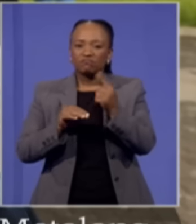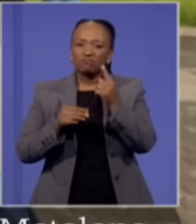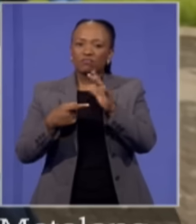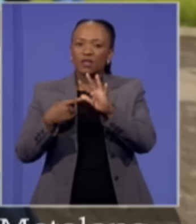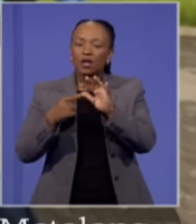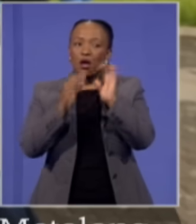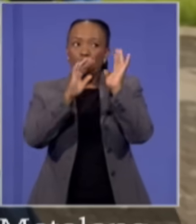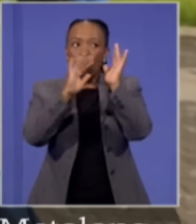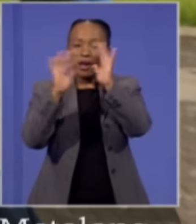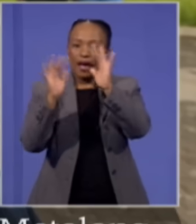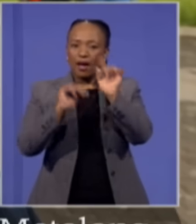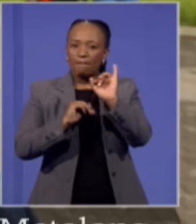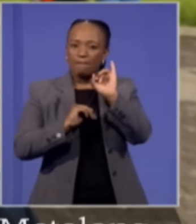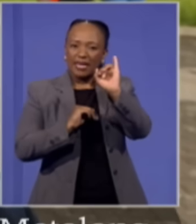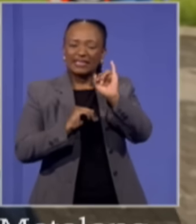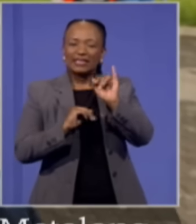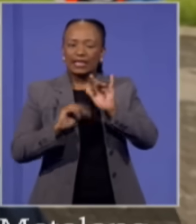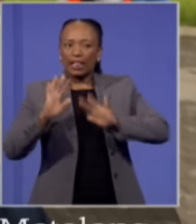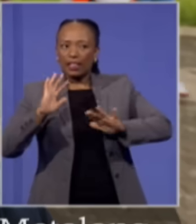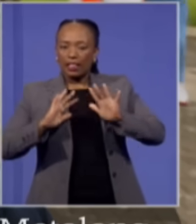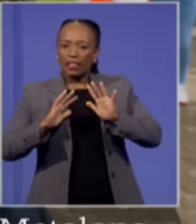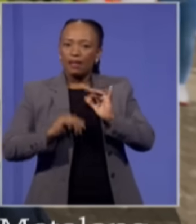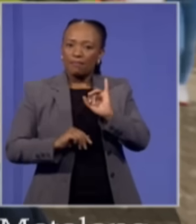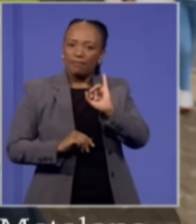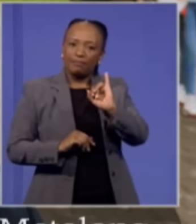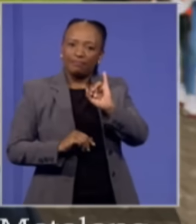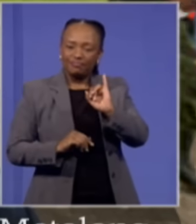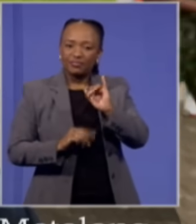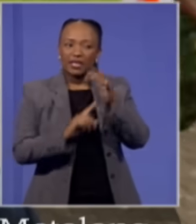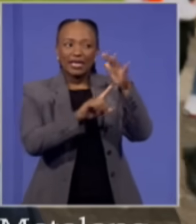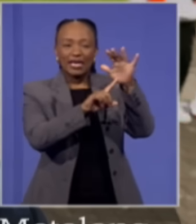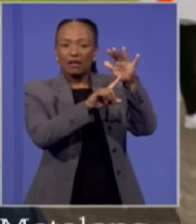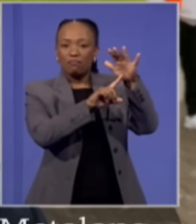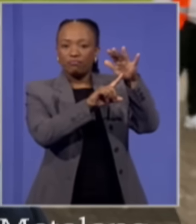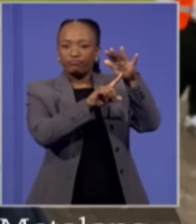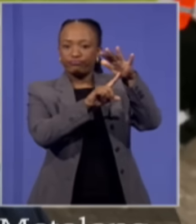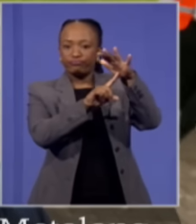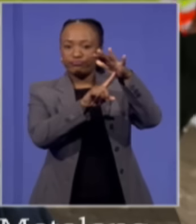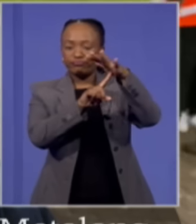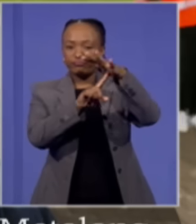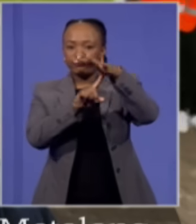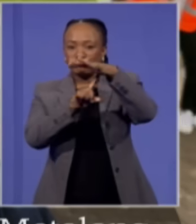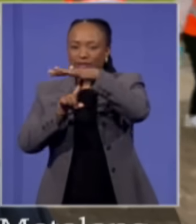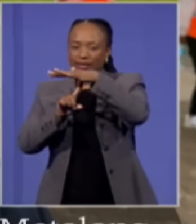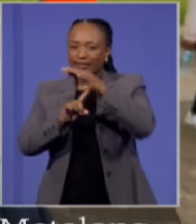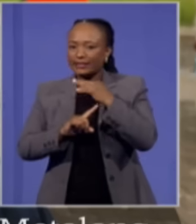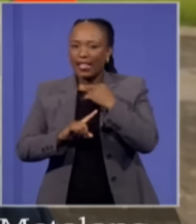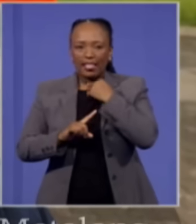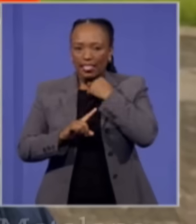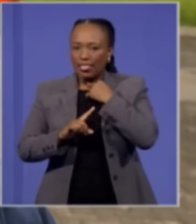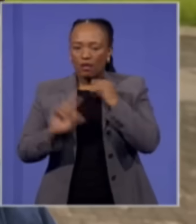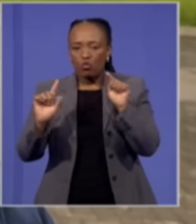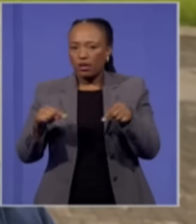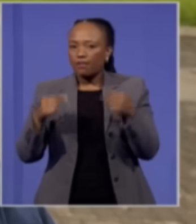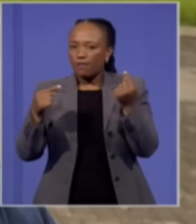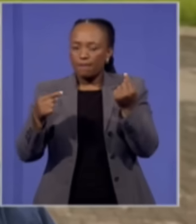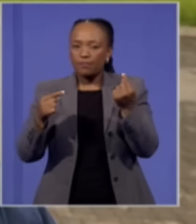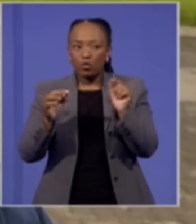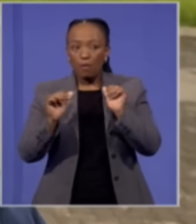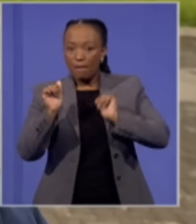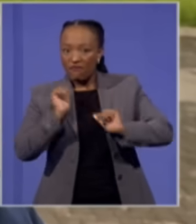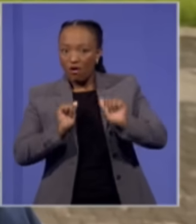a bit of challenges because the helicopter could not perform the stunts that they were expected to